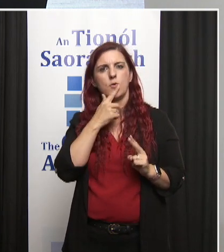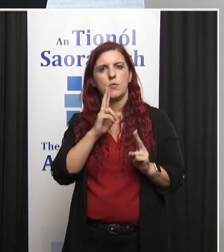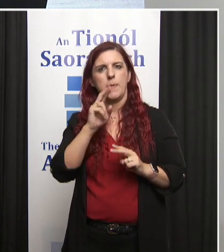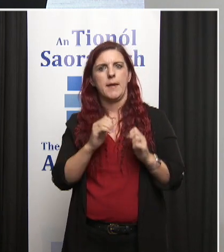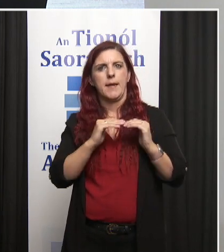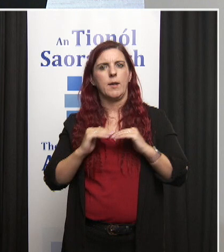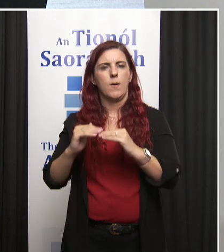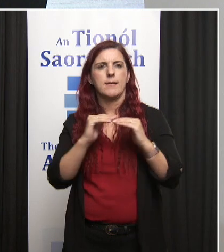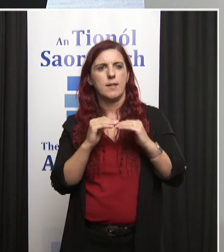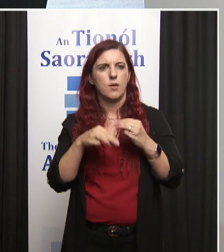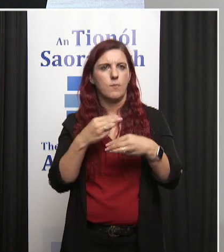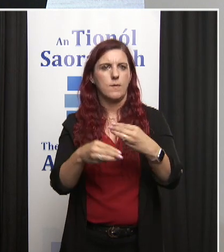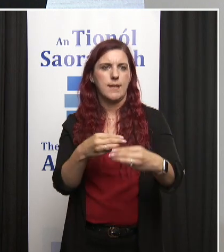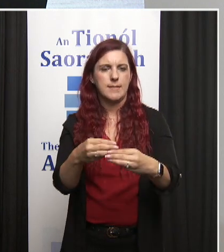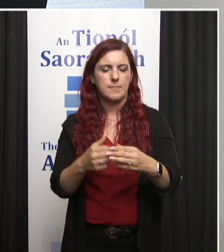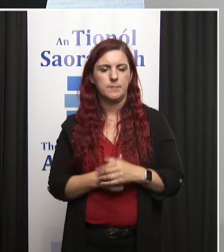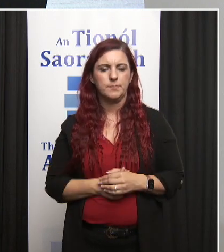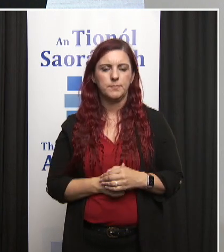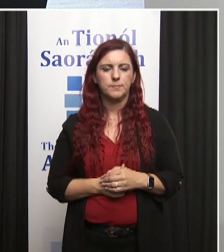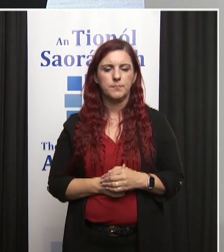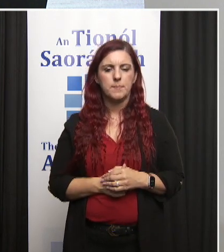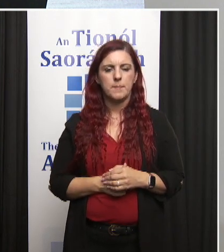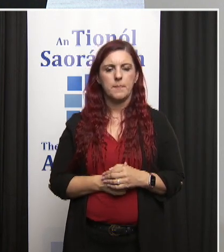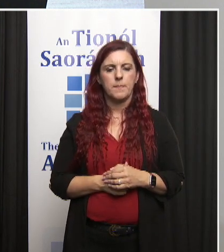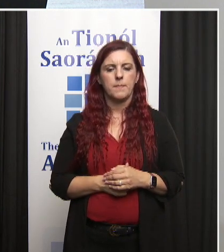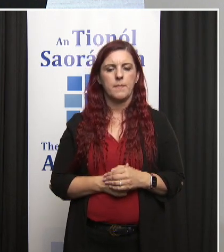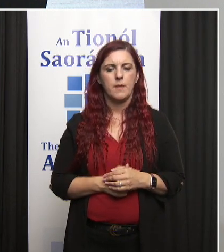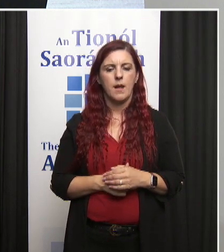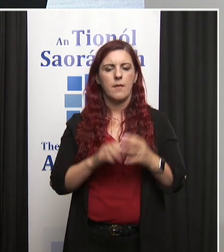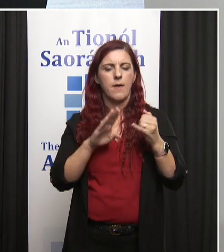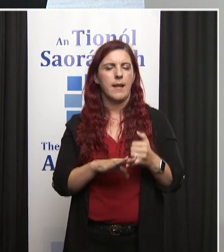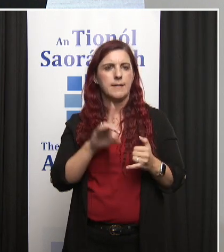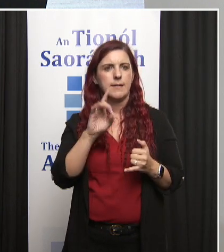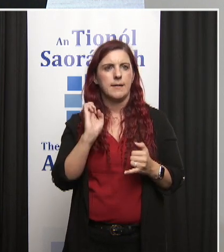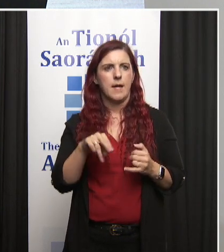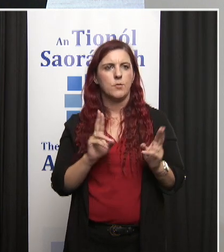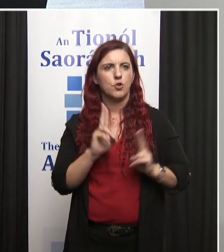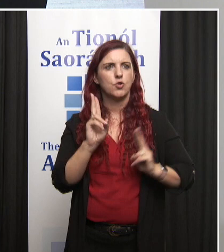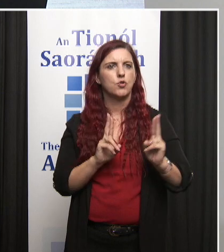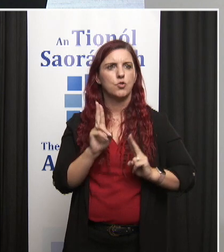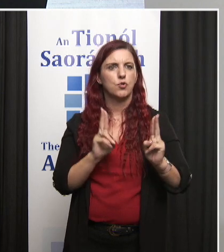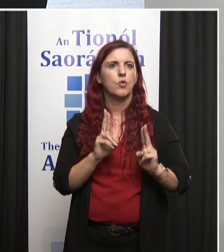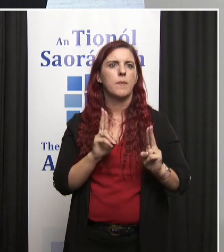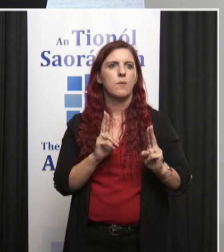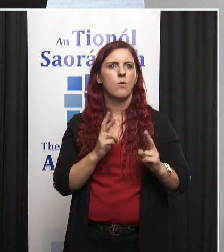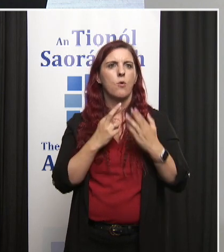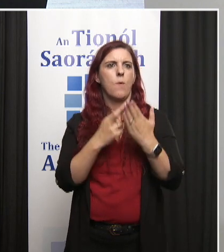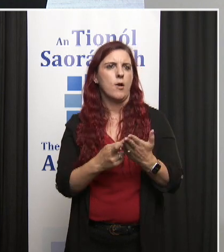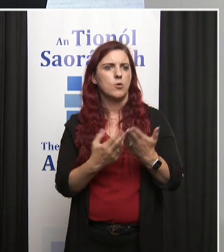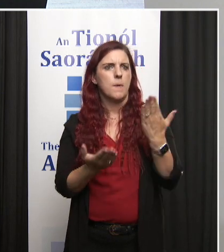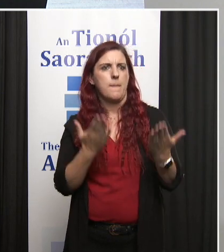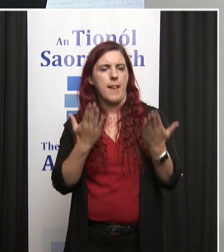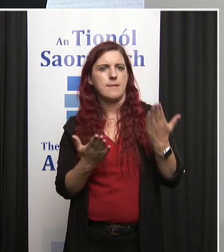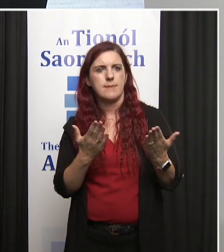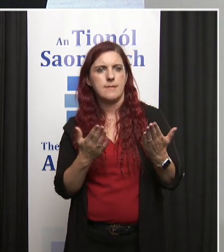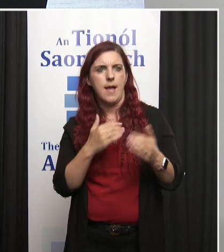to how it's dispersed in that regard. And finally, the DEM should be required to balance their annual budget. There should be a